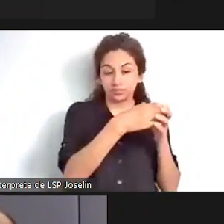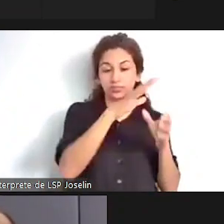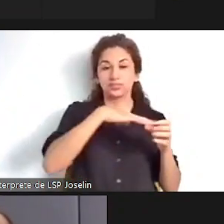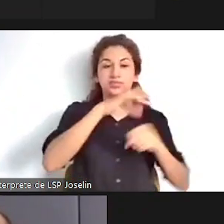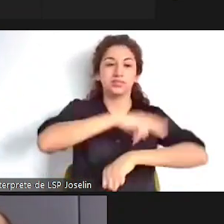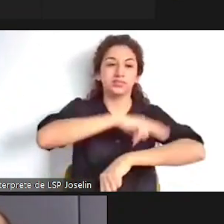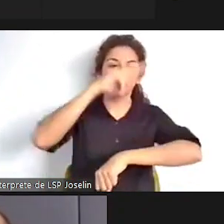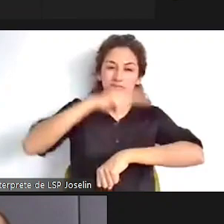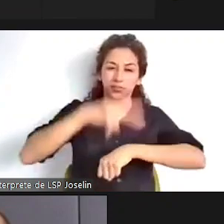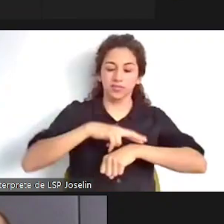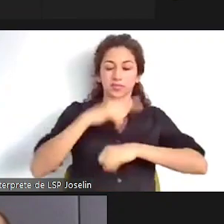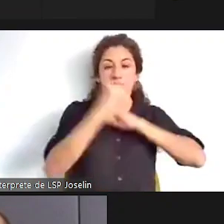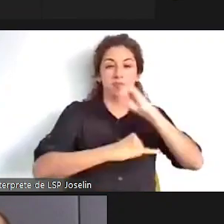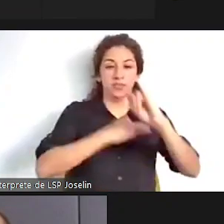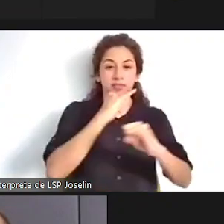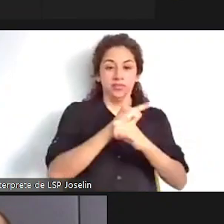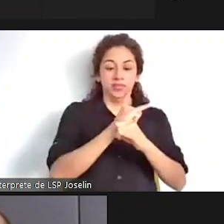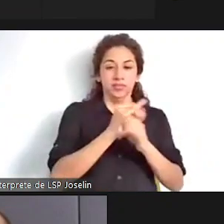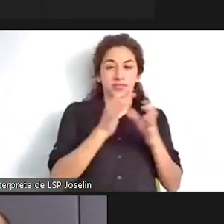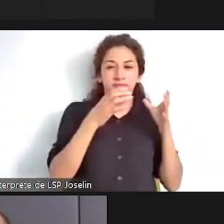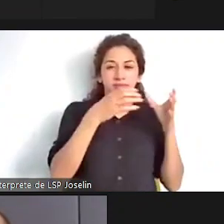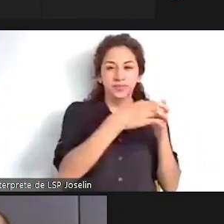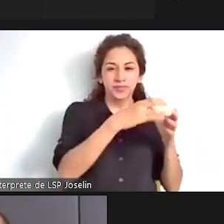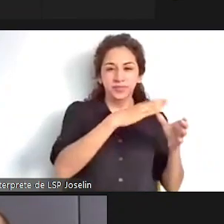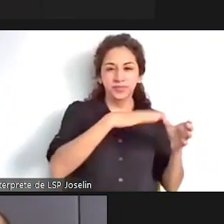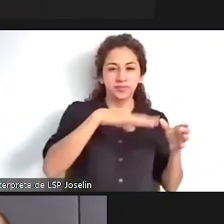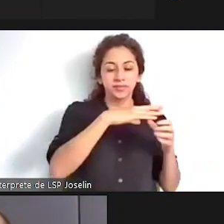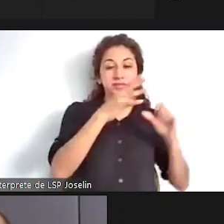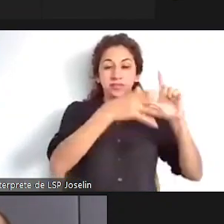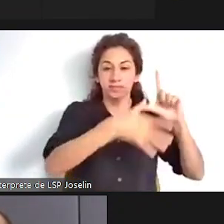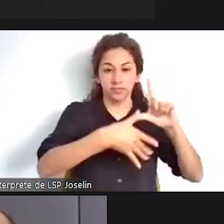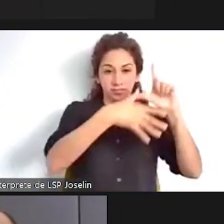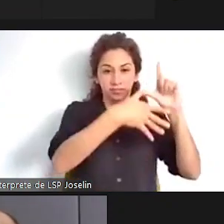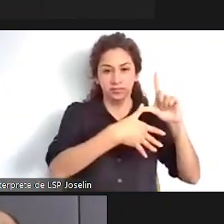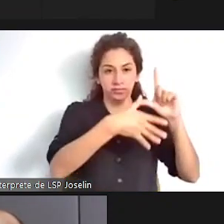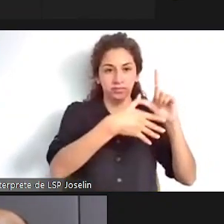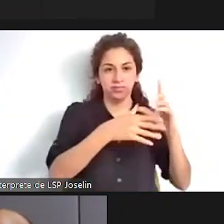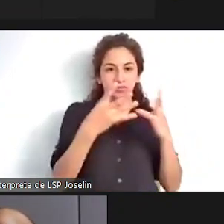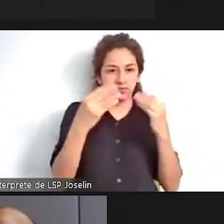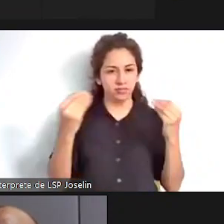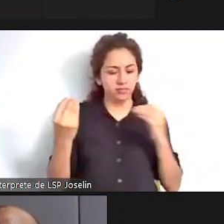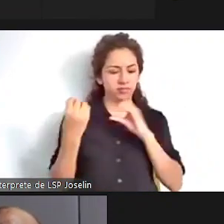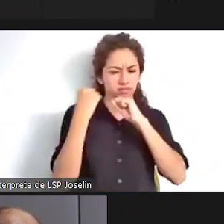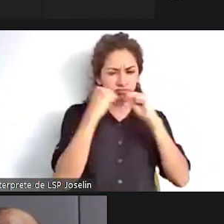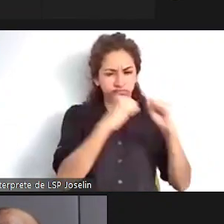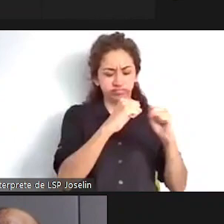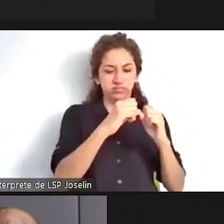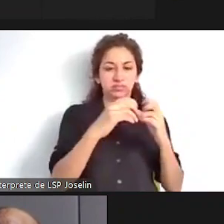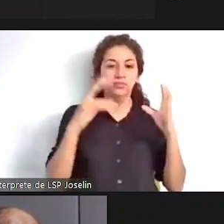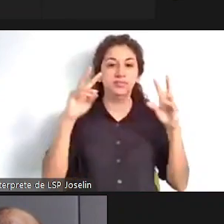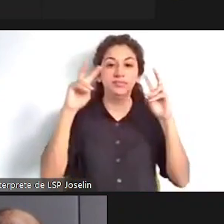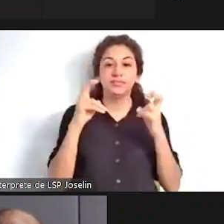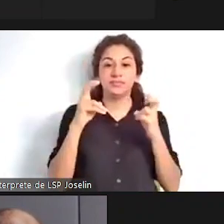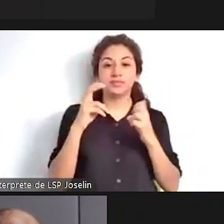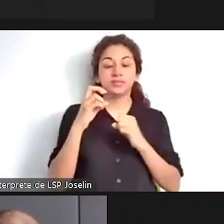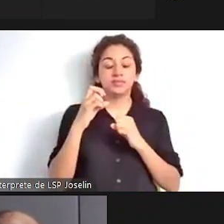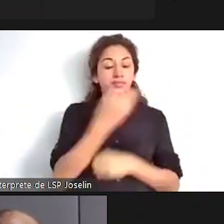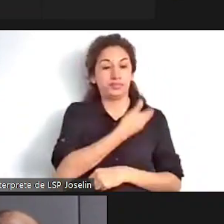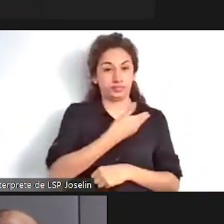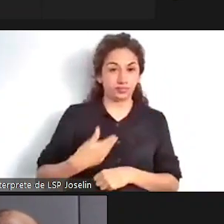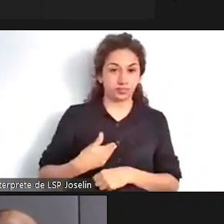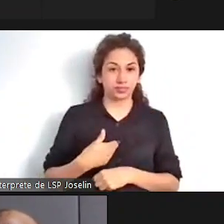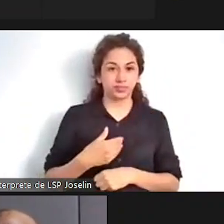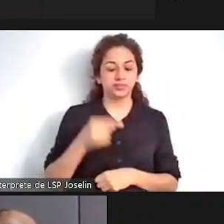stakeholders and the binding binding part on our region in latin america we have a lot of opposition even in the